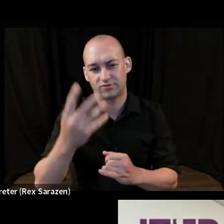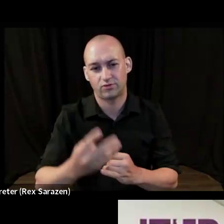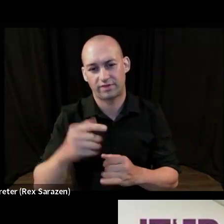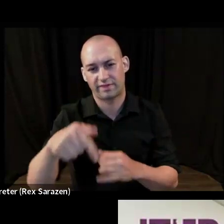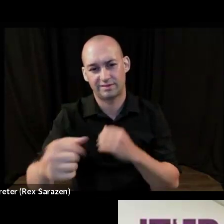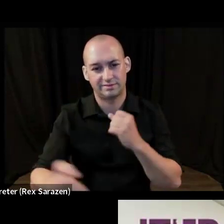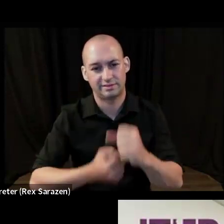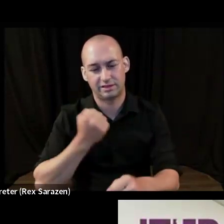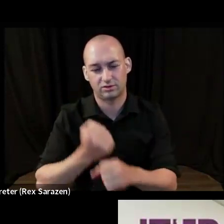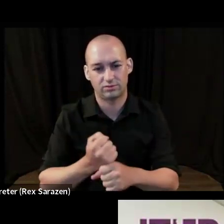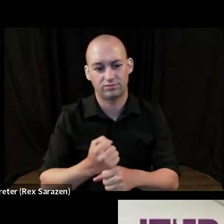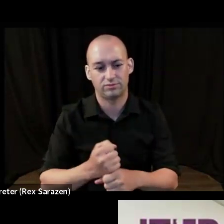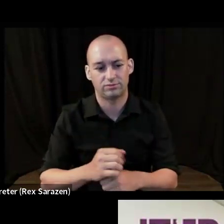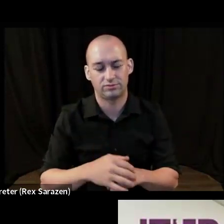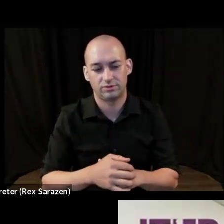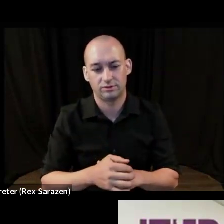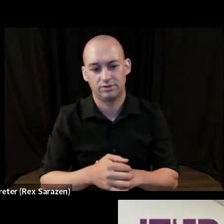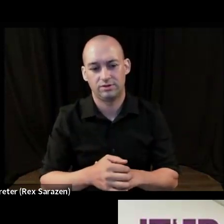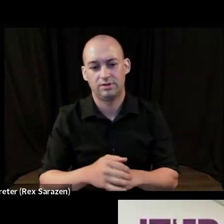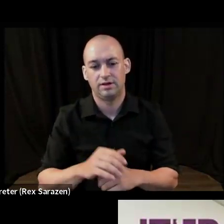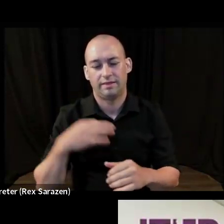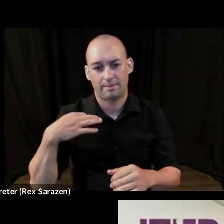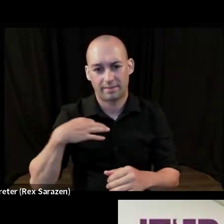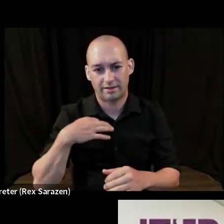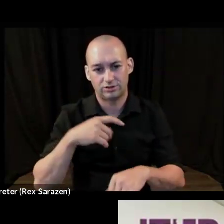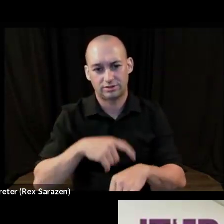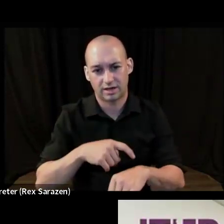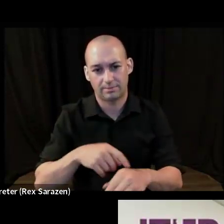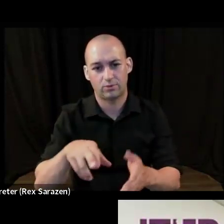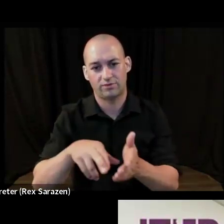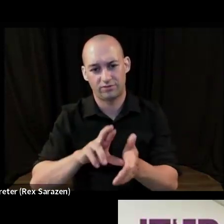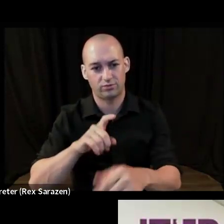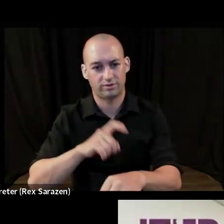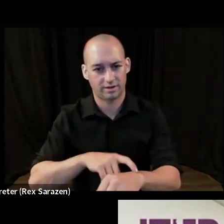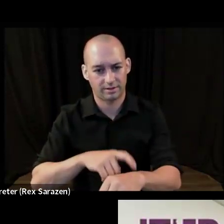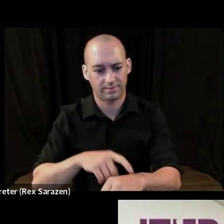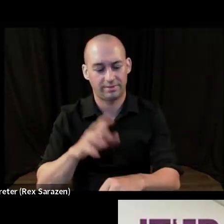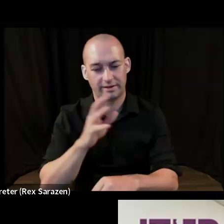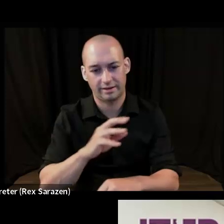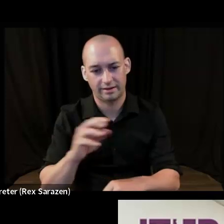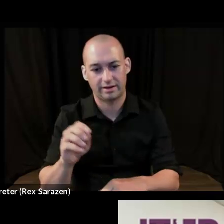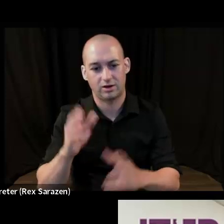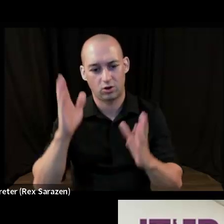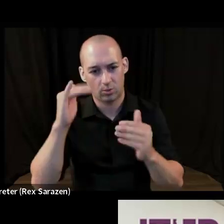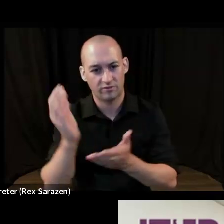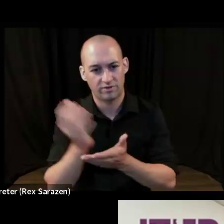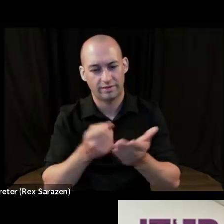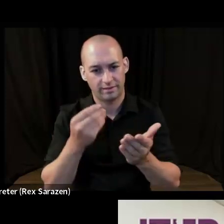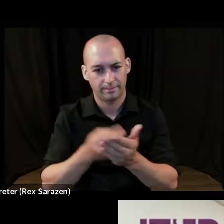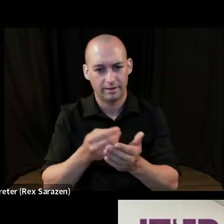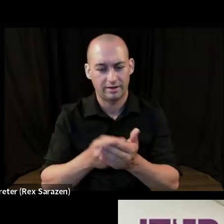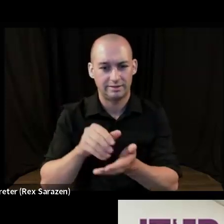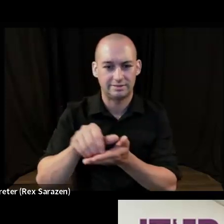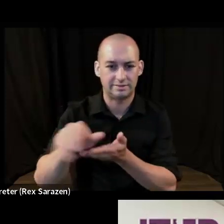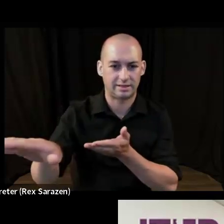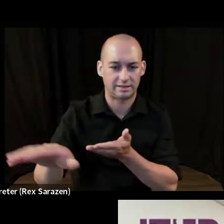then there would be the application period, the review period, and hope to get the funds out, and well, not